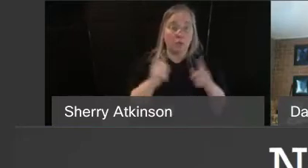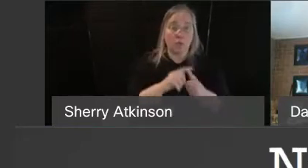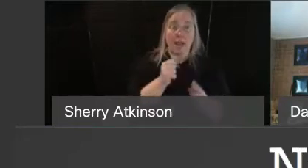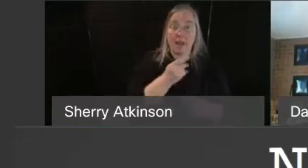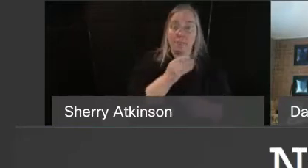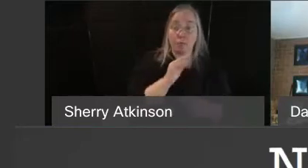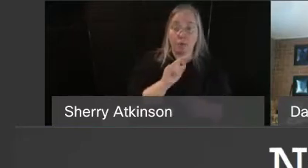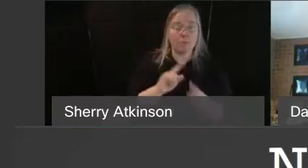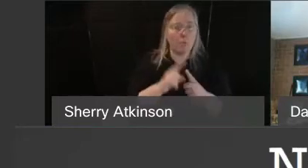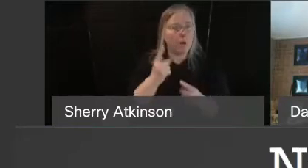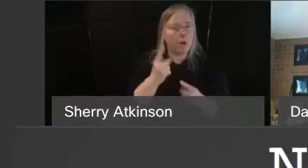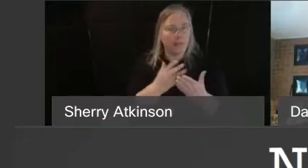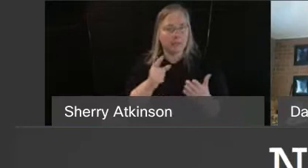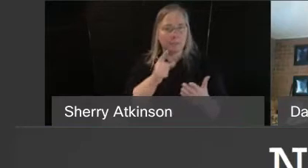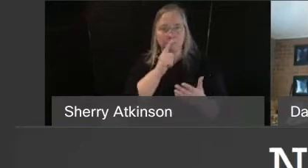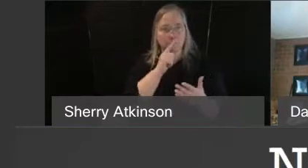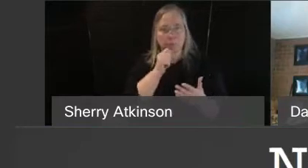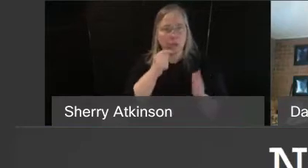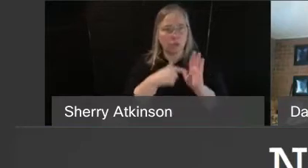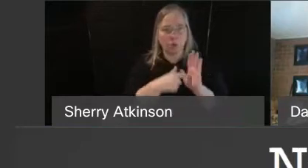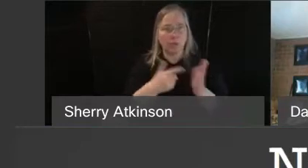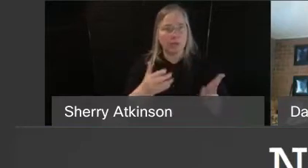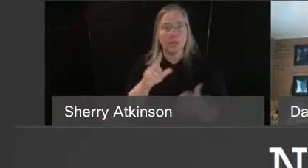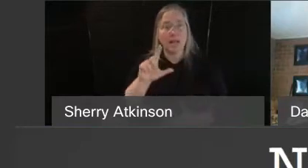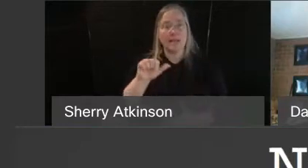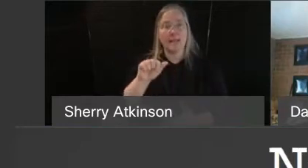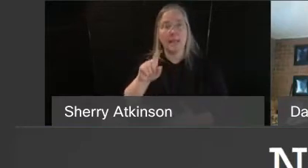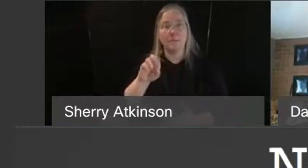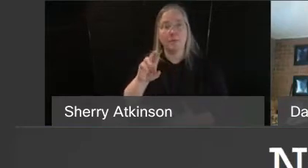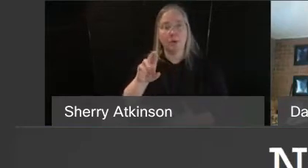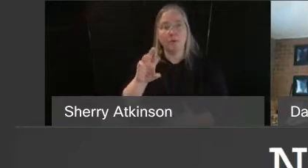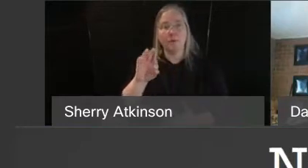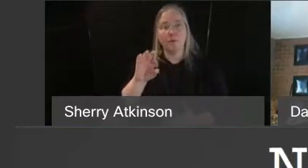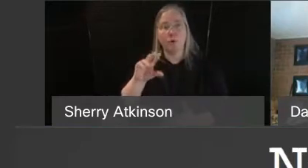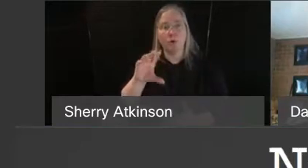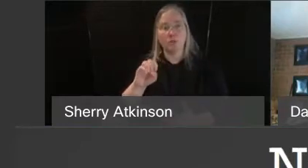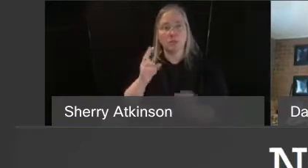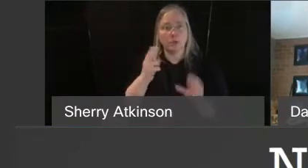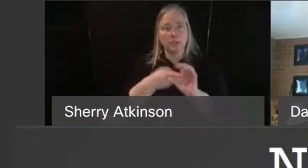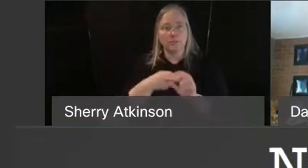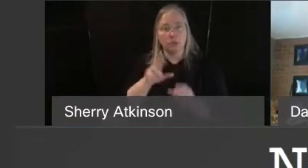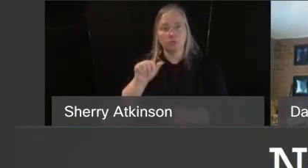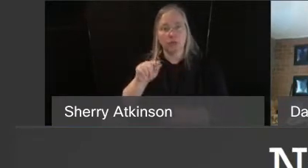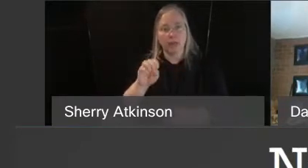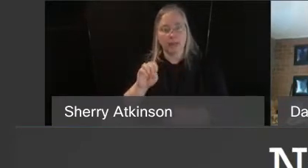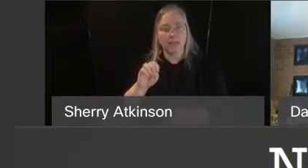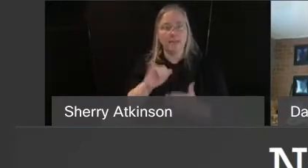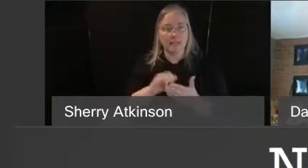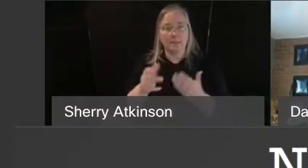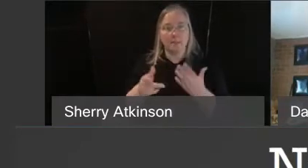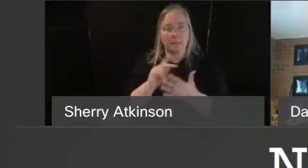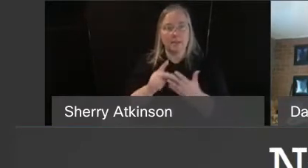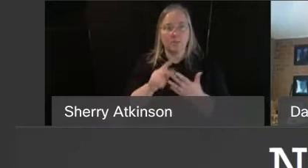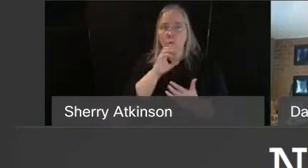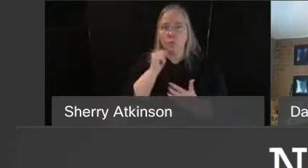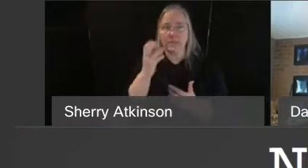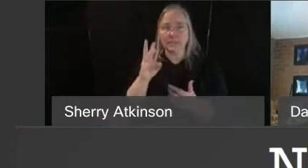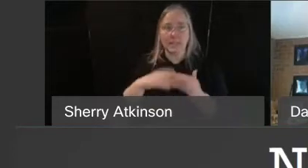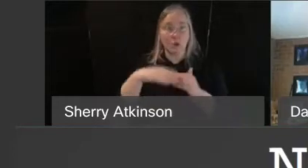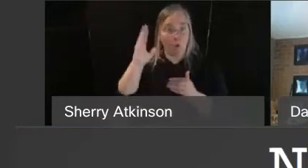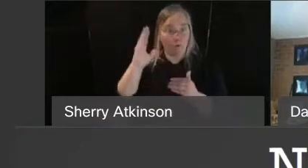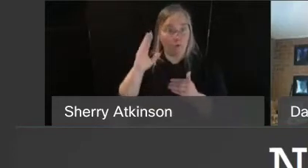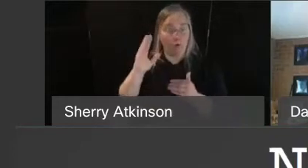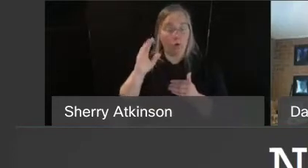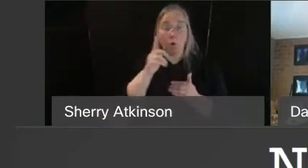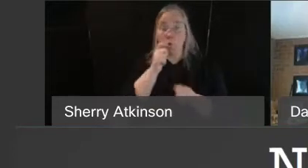not really shown on this graph is the labor force participation rate, which is the population of 16 and over who are working